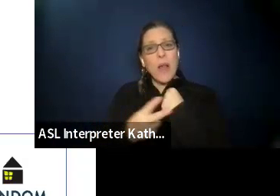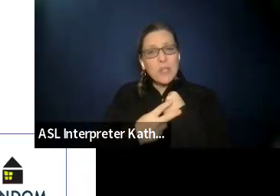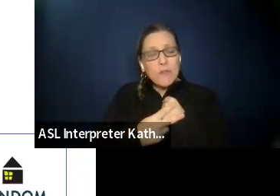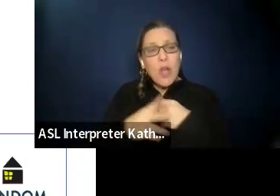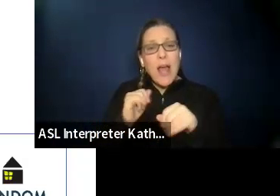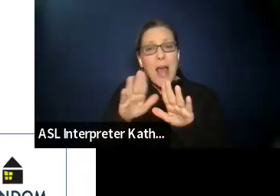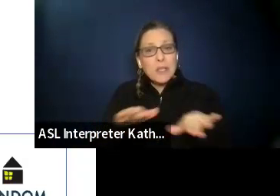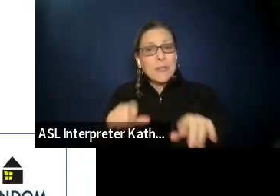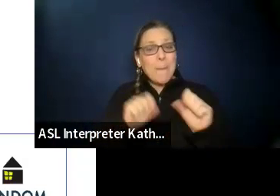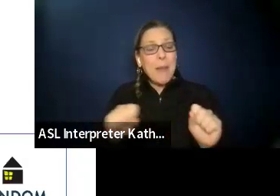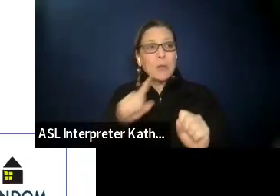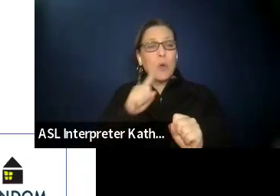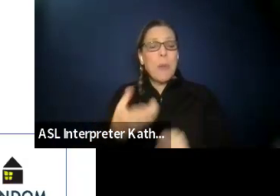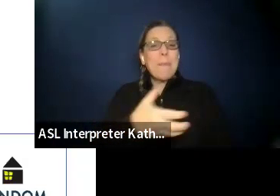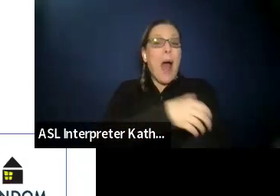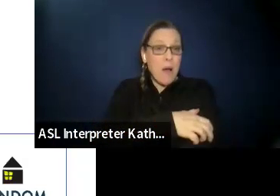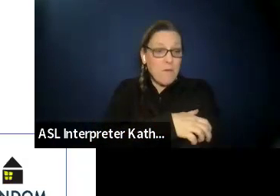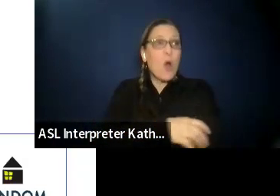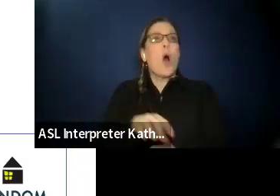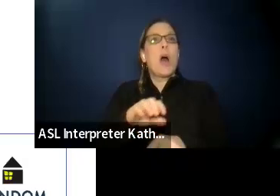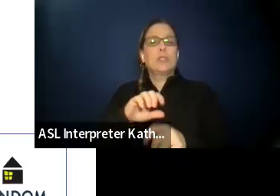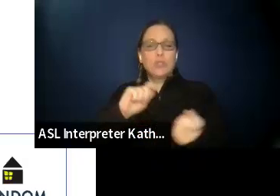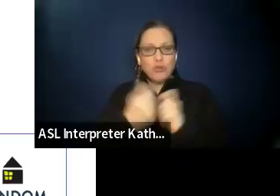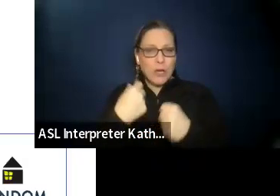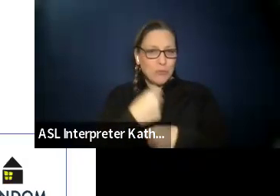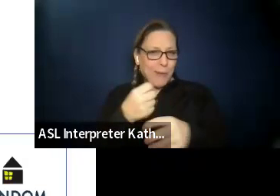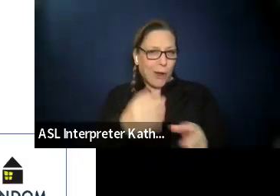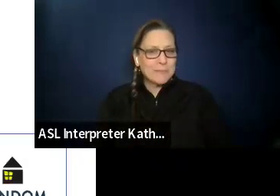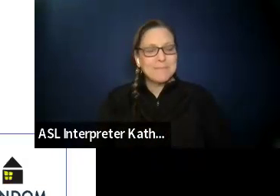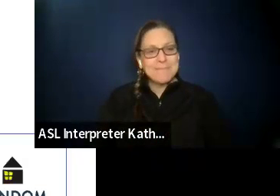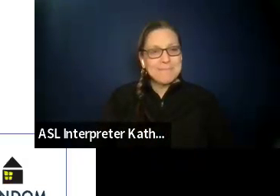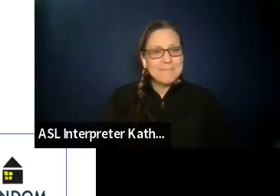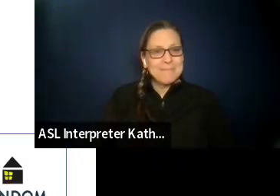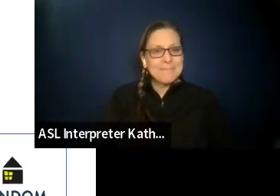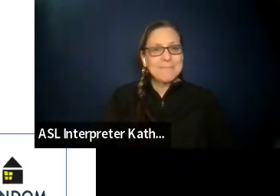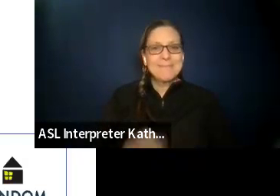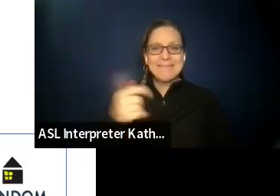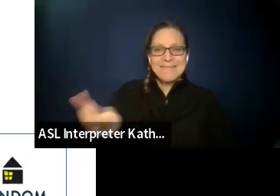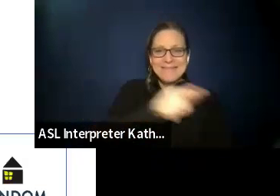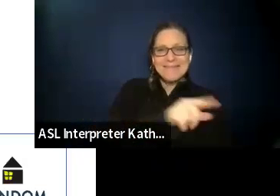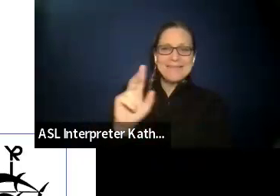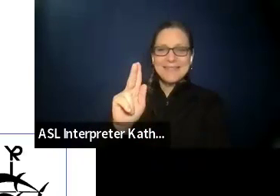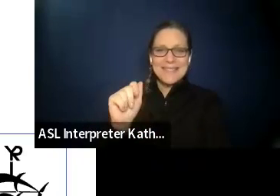and children's ability to be powerful agents of change. And I'm passing along to Katie.